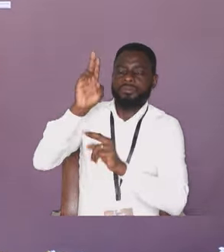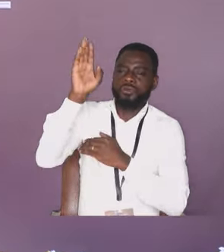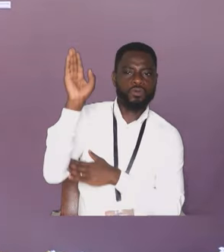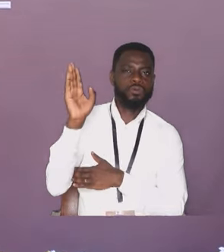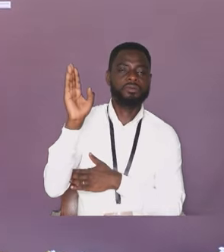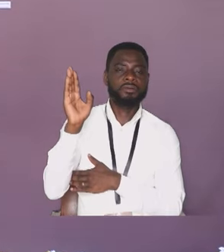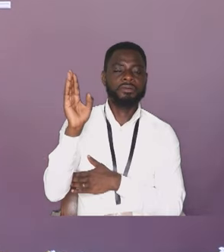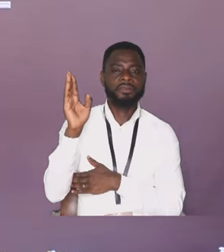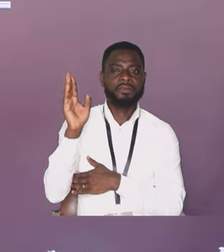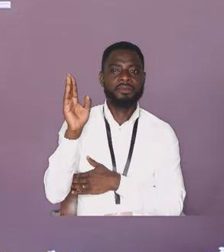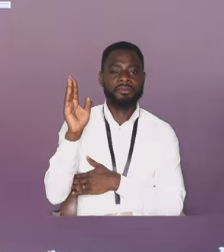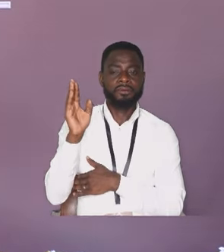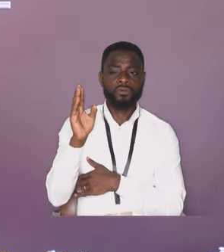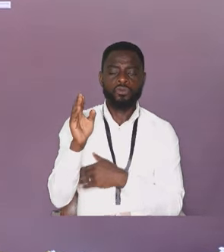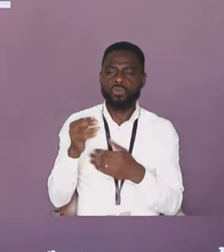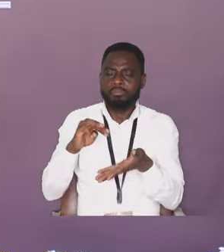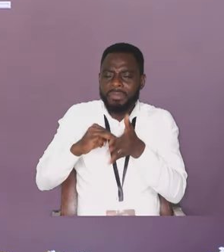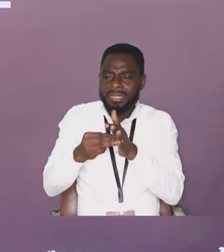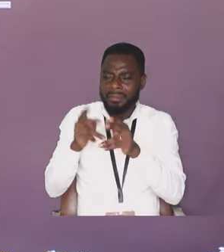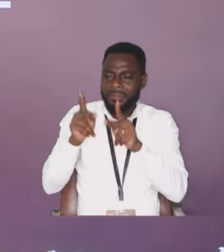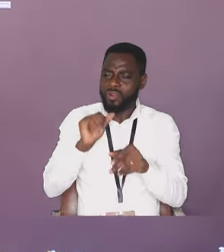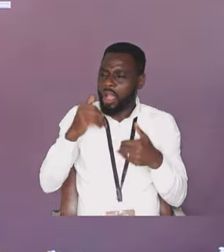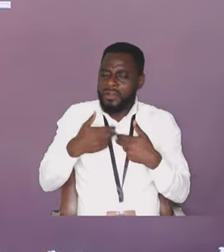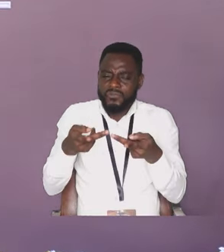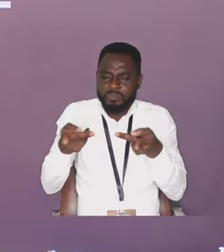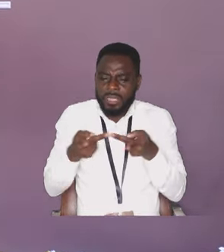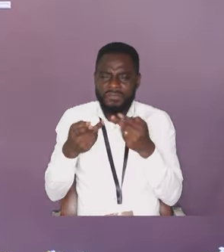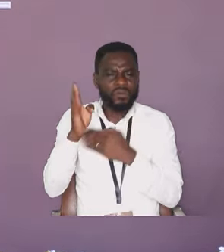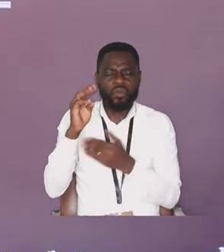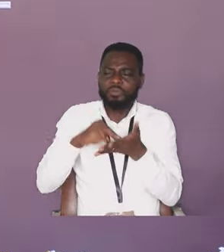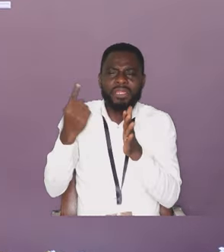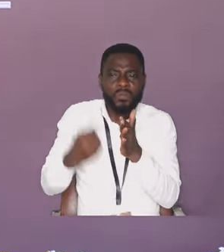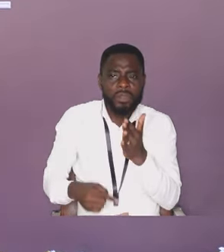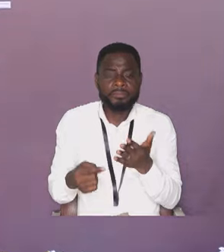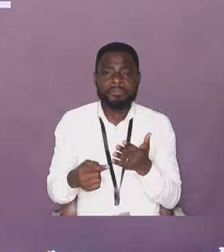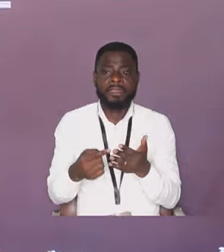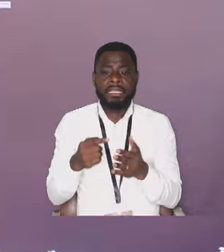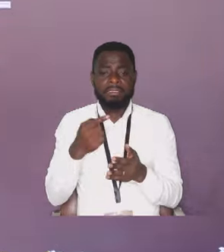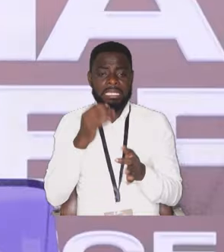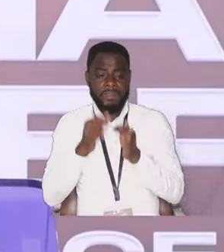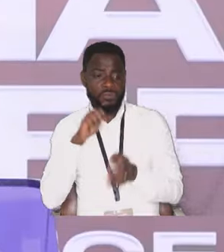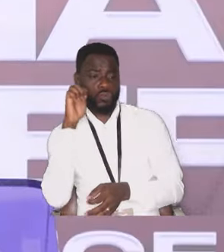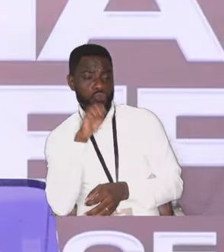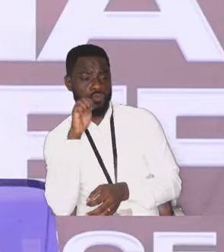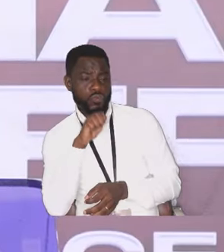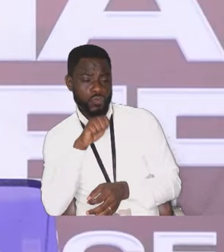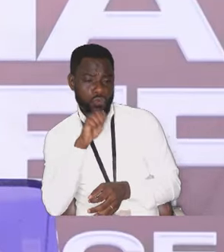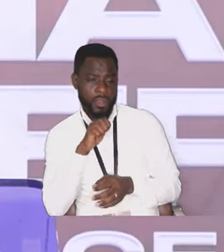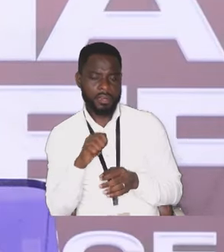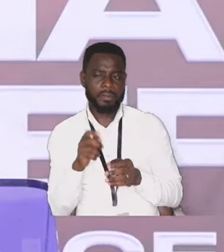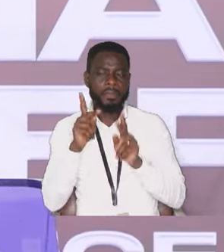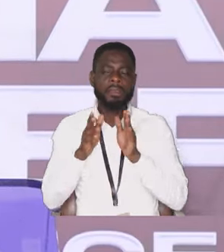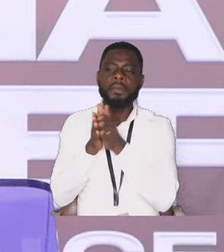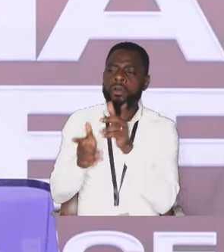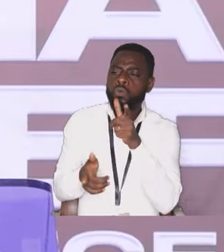when they say that somebody doesn't have a room for somebody, what it means is that if you knock at the door and then he asks you that who is knocking, and then he